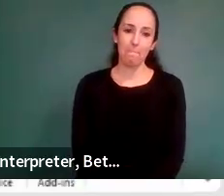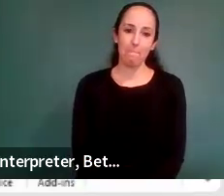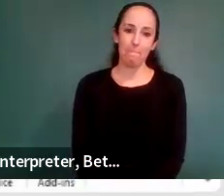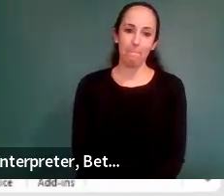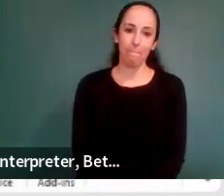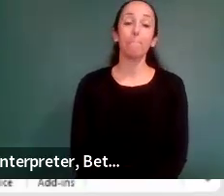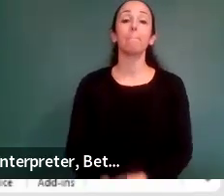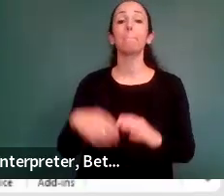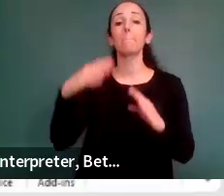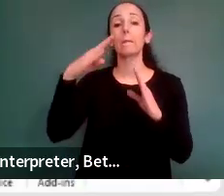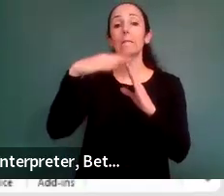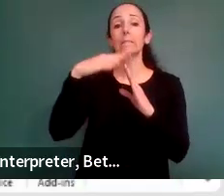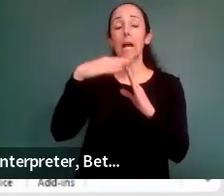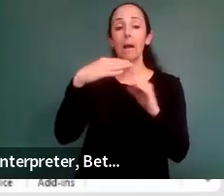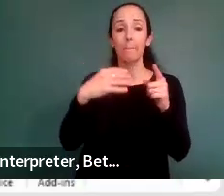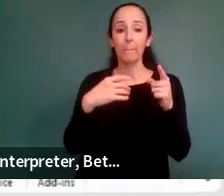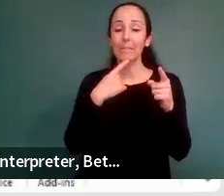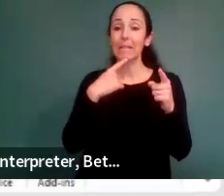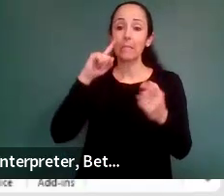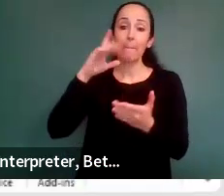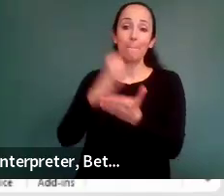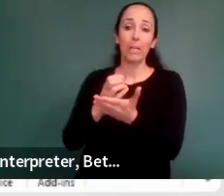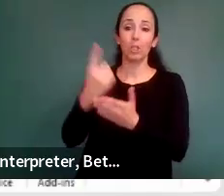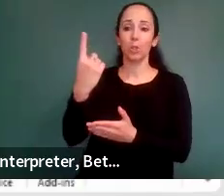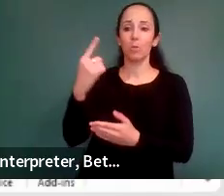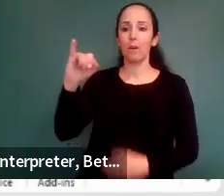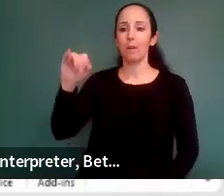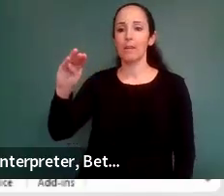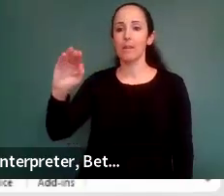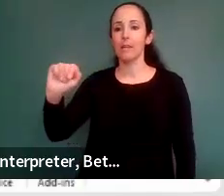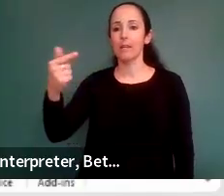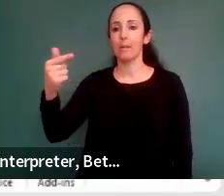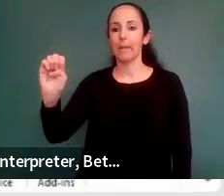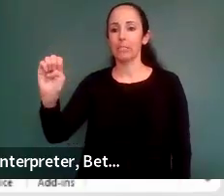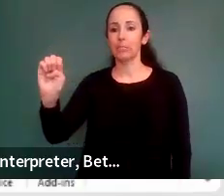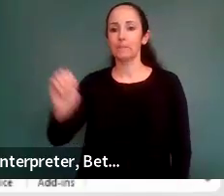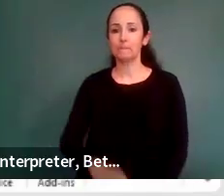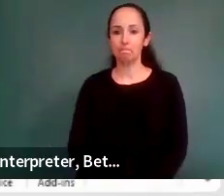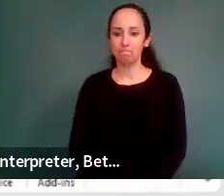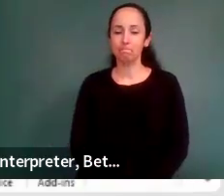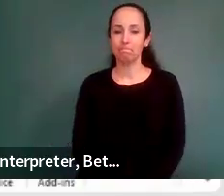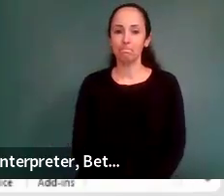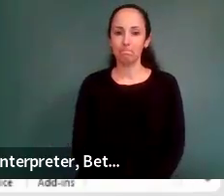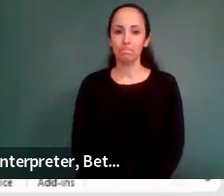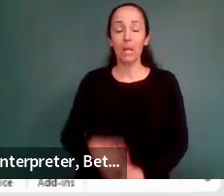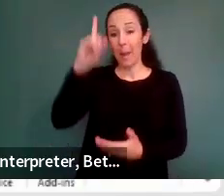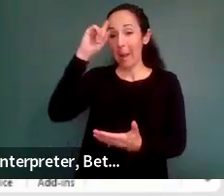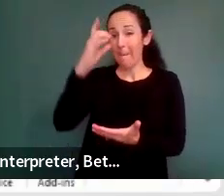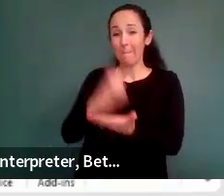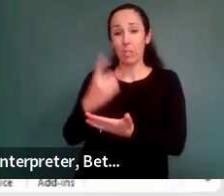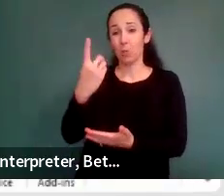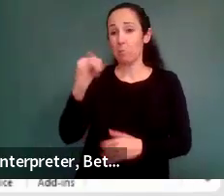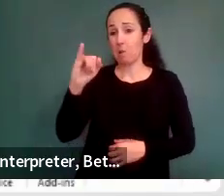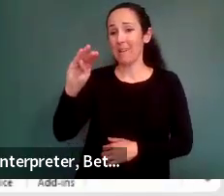of this document. Top of file. Picture one image. Picture one image. As we said before, picture one image really doesn't mean anything,